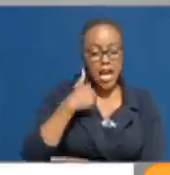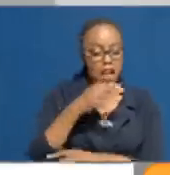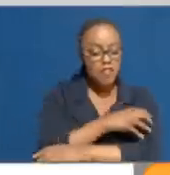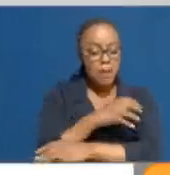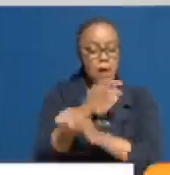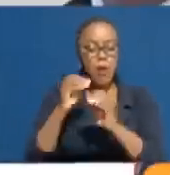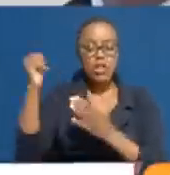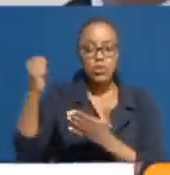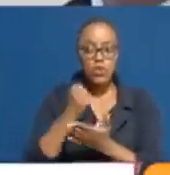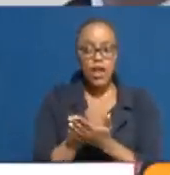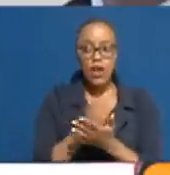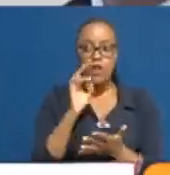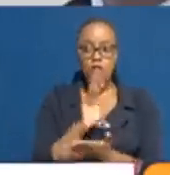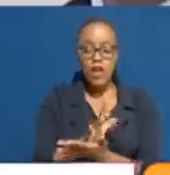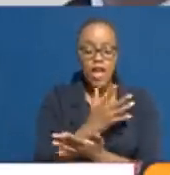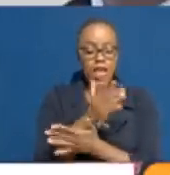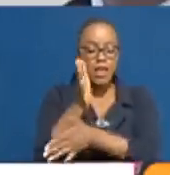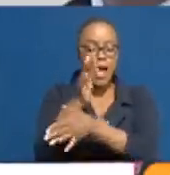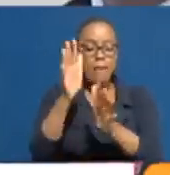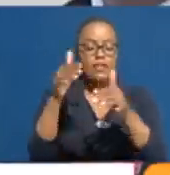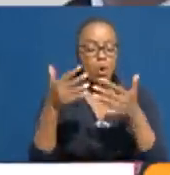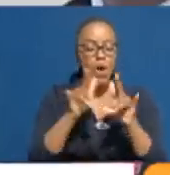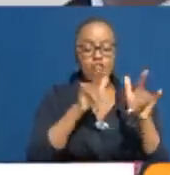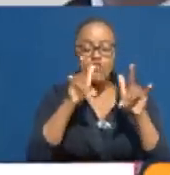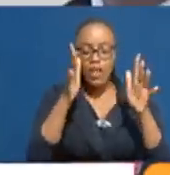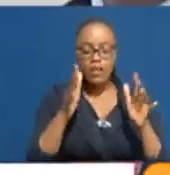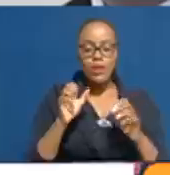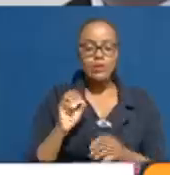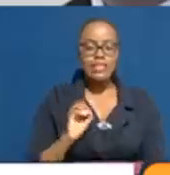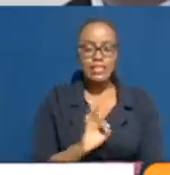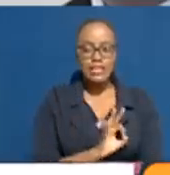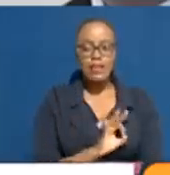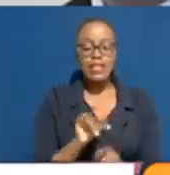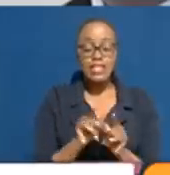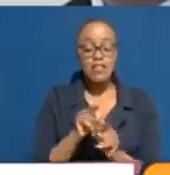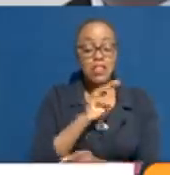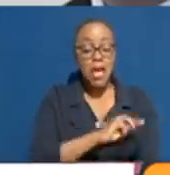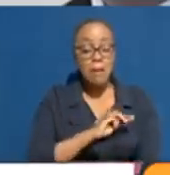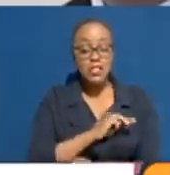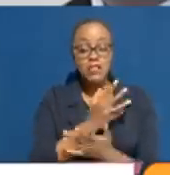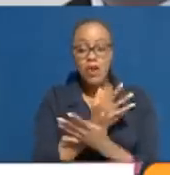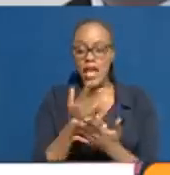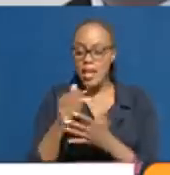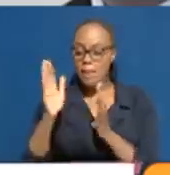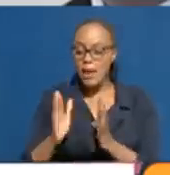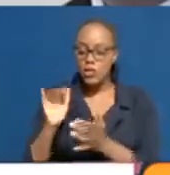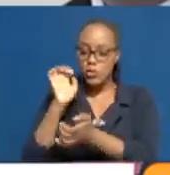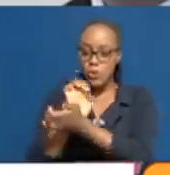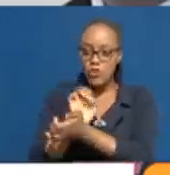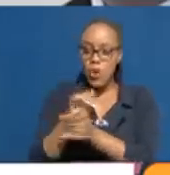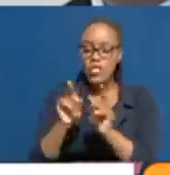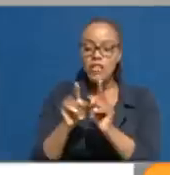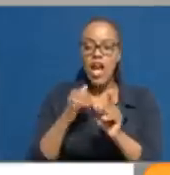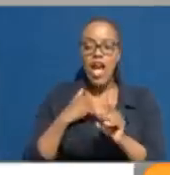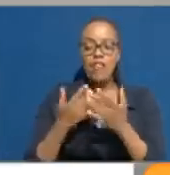power to hire or fire any ambassador or diplomat, neither exercise the power of mercy on any convict, nor confer any